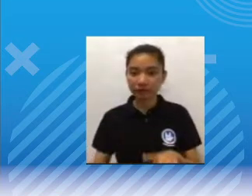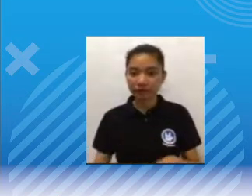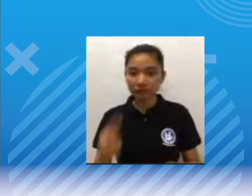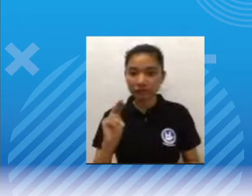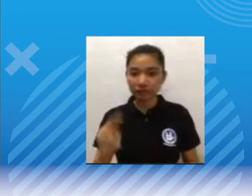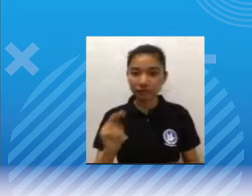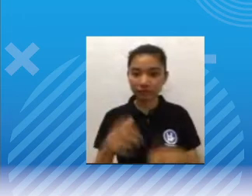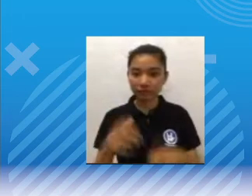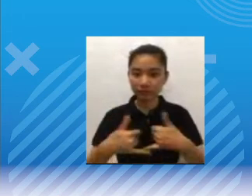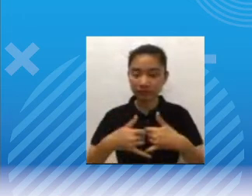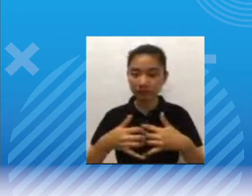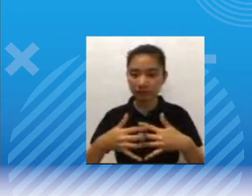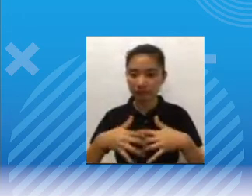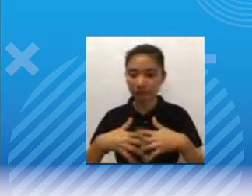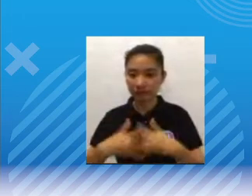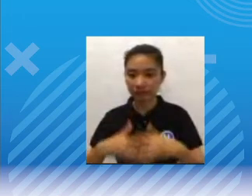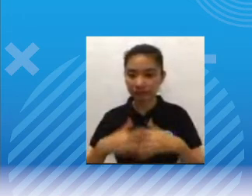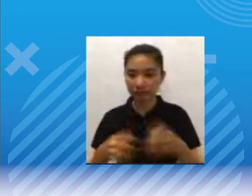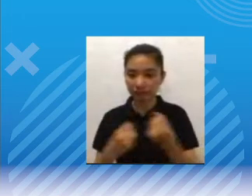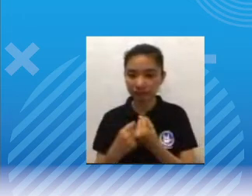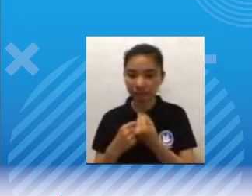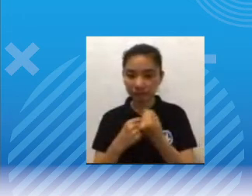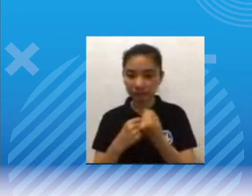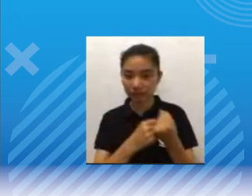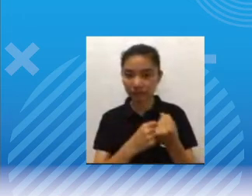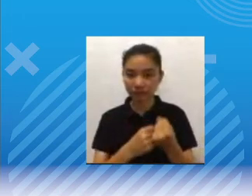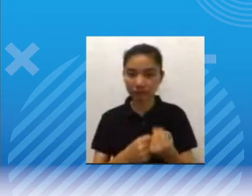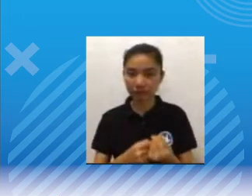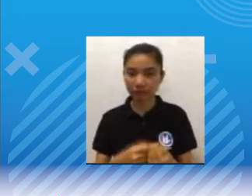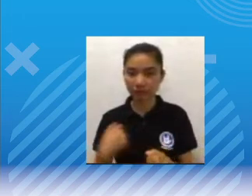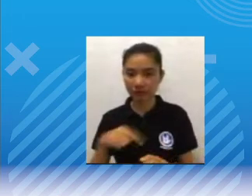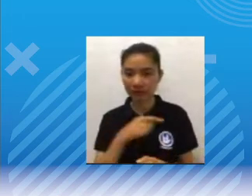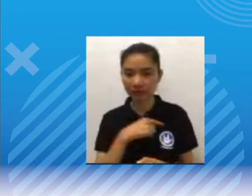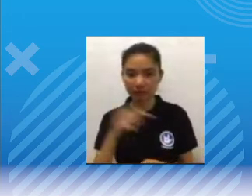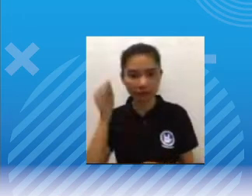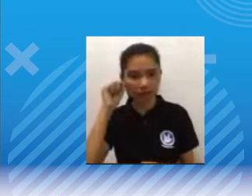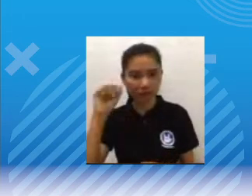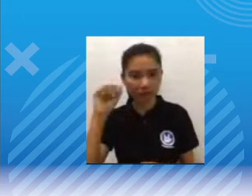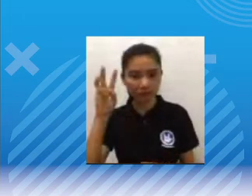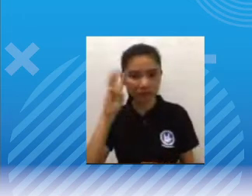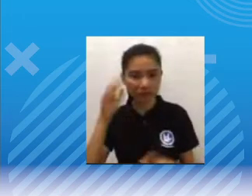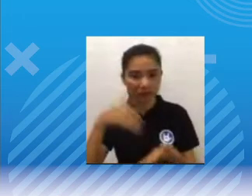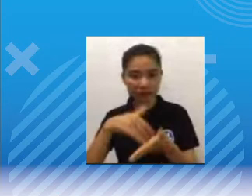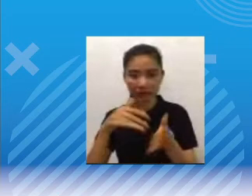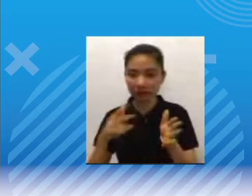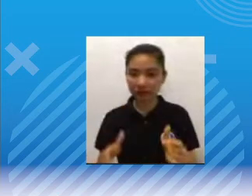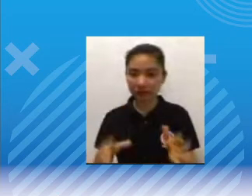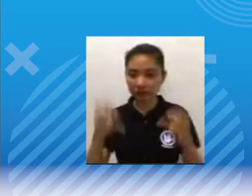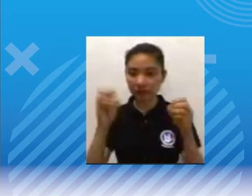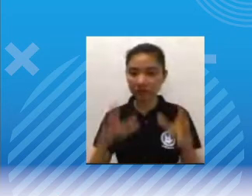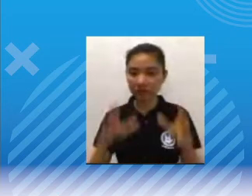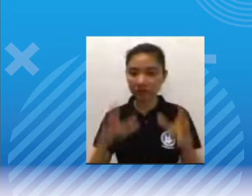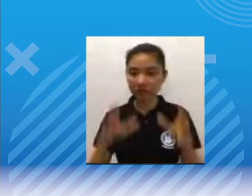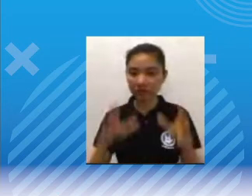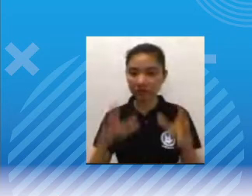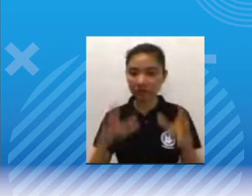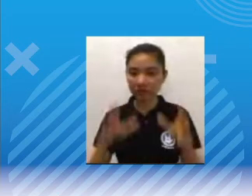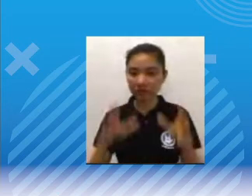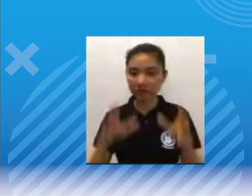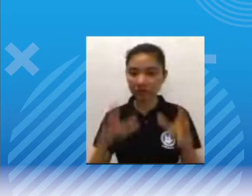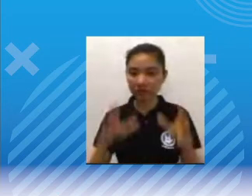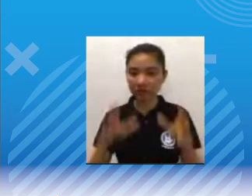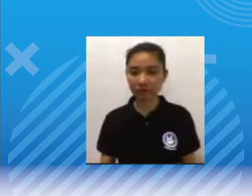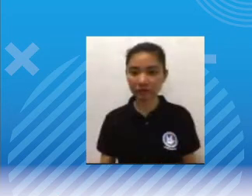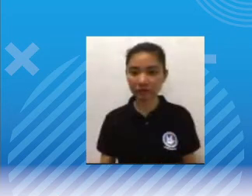na hindi naman lahat ng estudyante natin at hindi rin lahat ng teachers natin ay may access sa telebisyon, radyo, at kung ano-anong